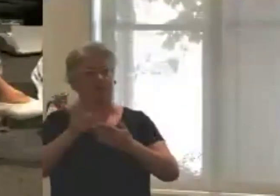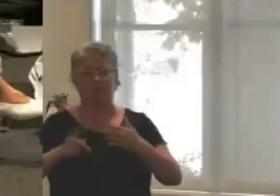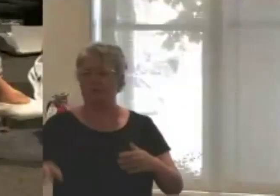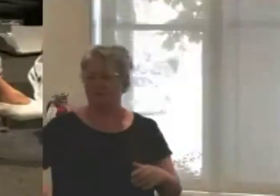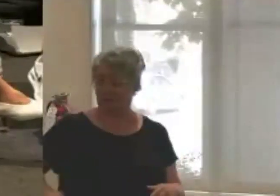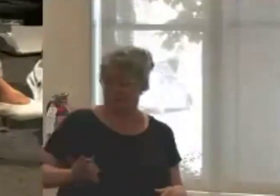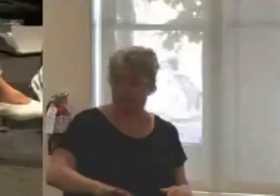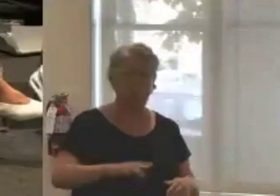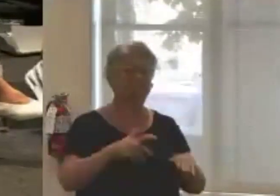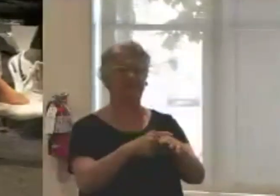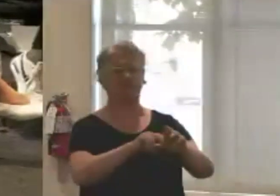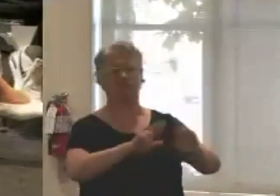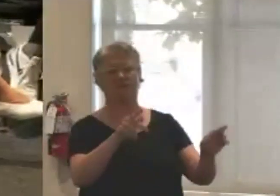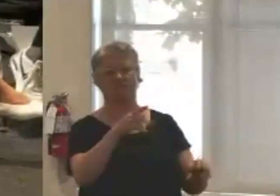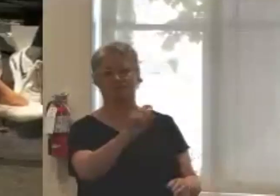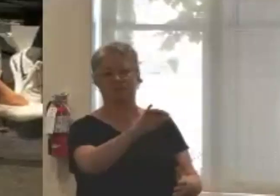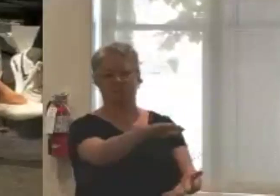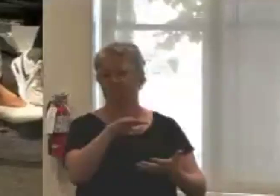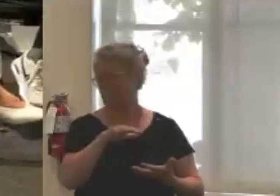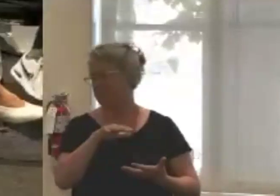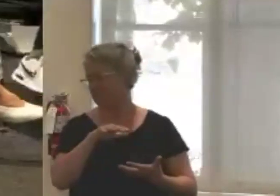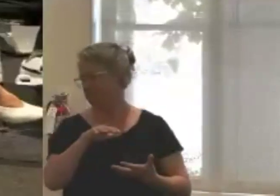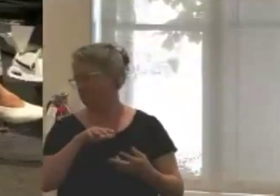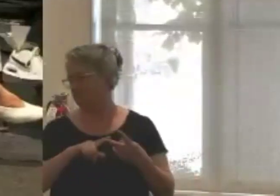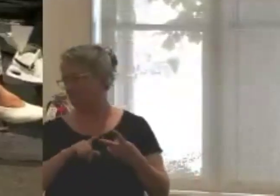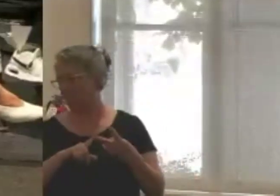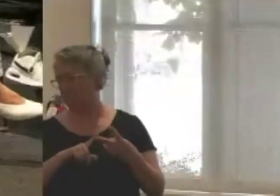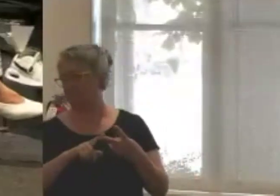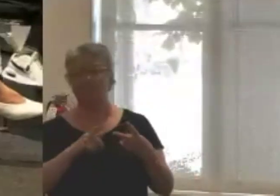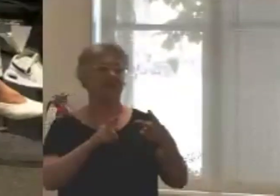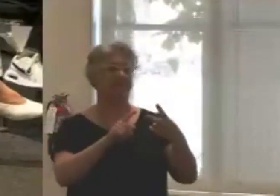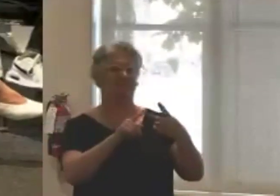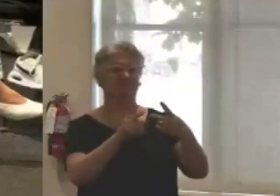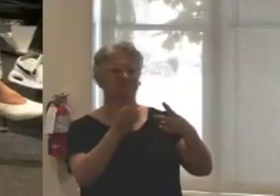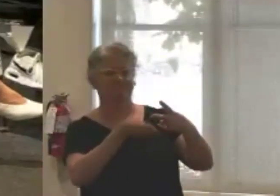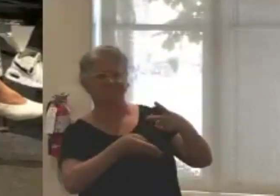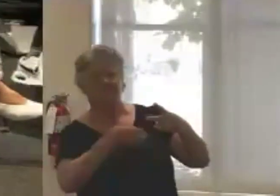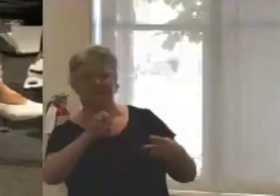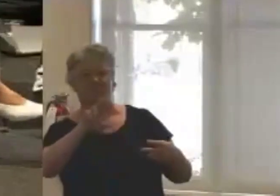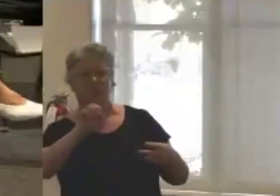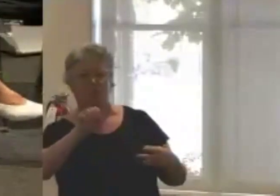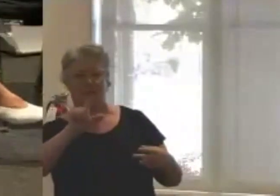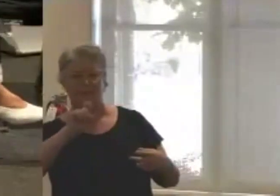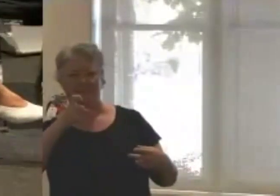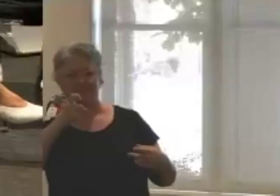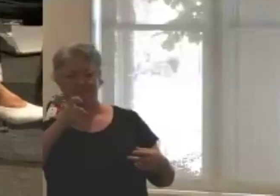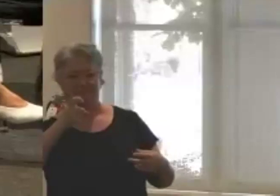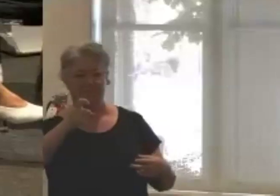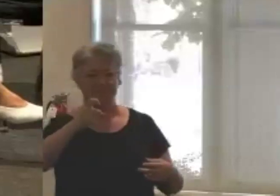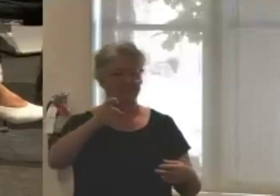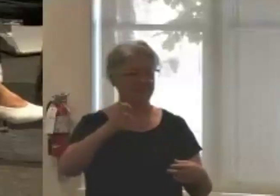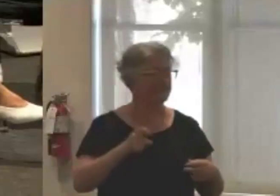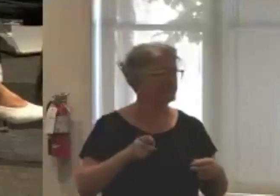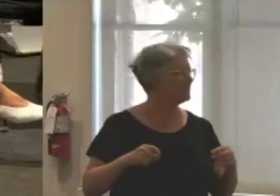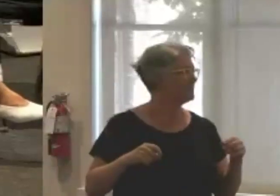to join our programs. Thank you so much. Can I add to that? Yes, please. Because sometimes youth don't know how they can access